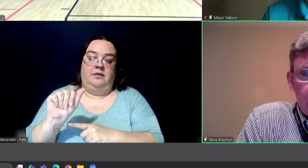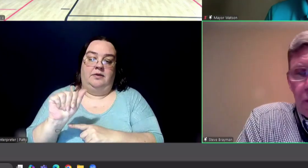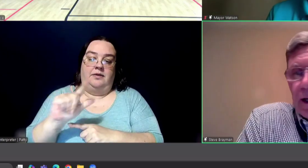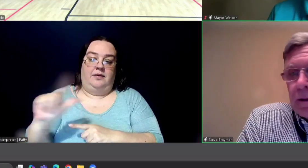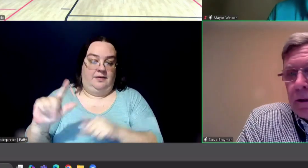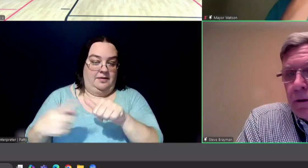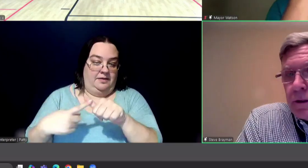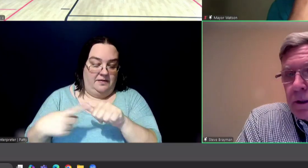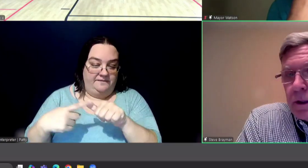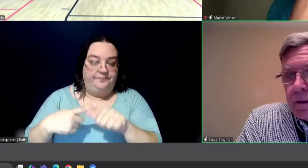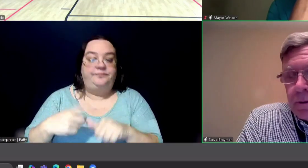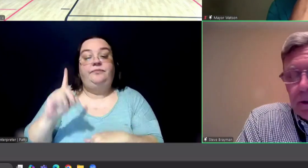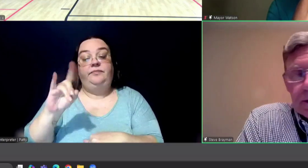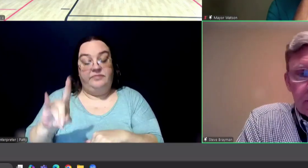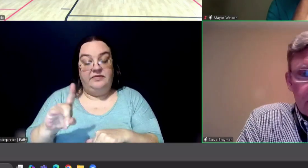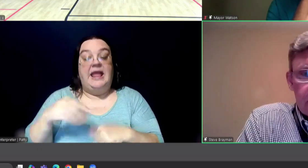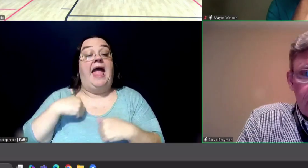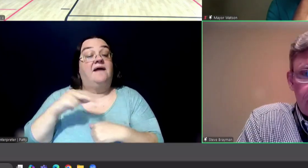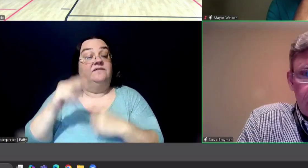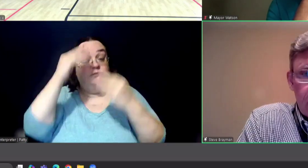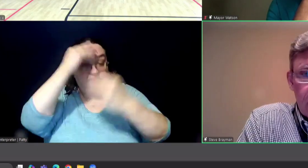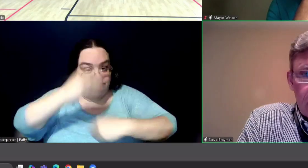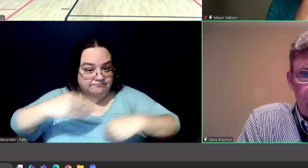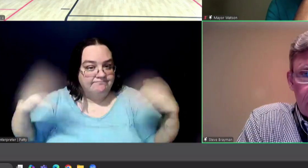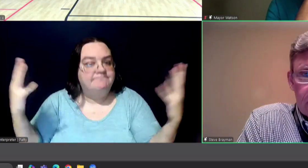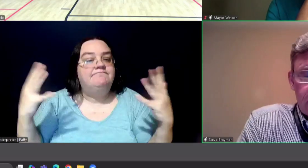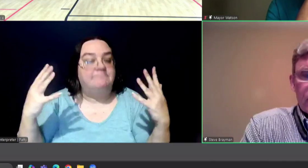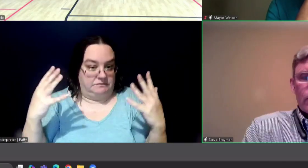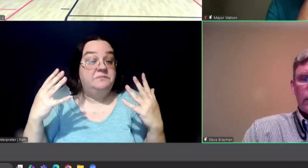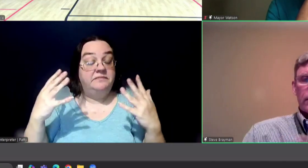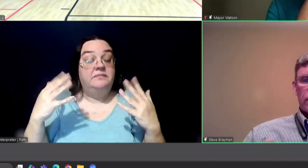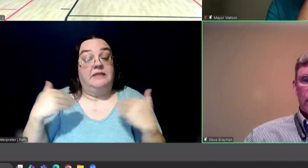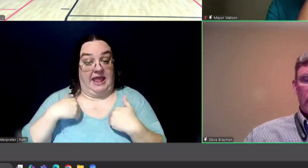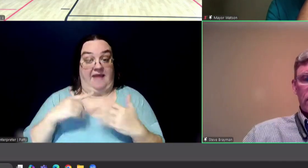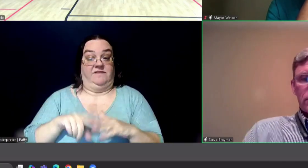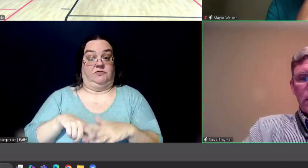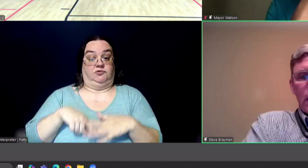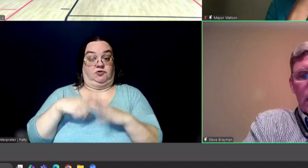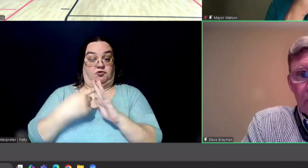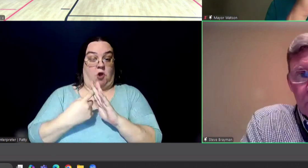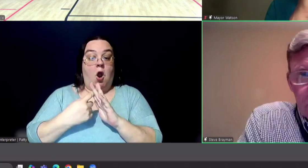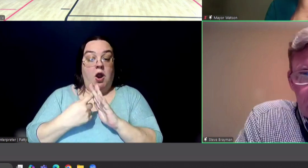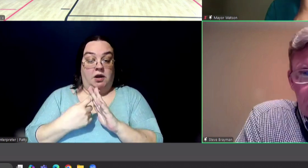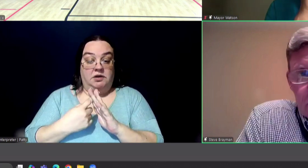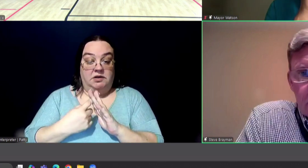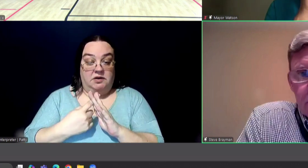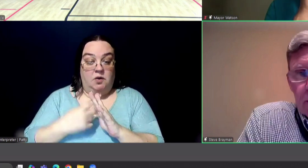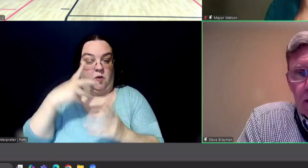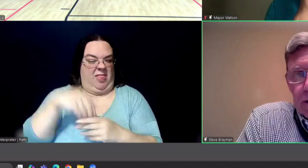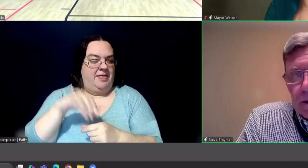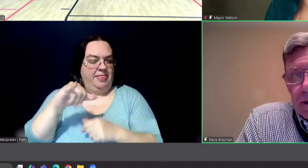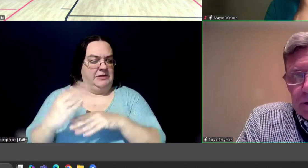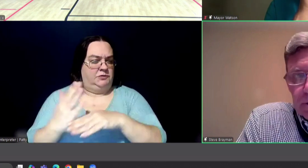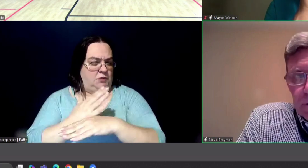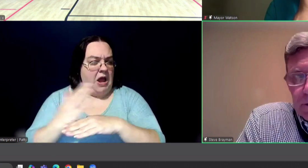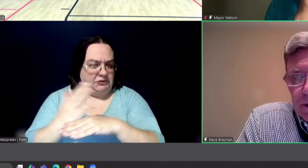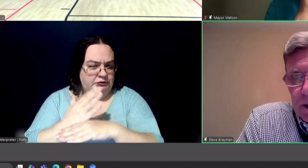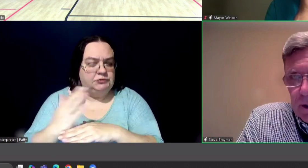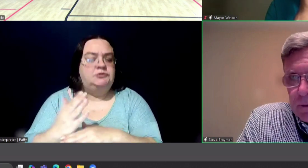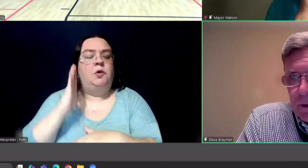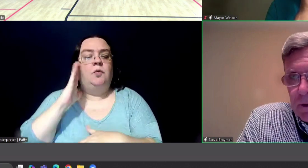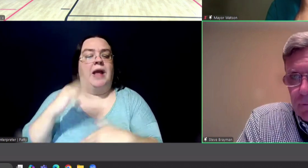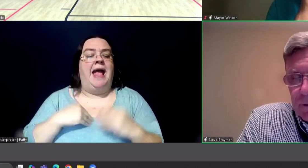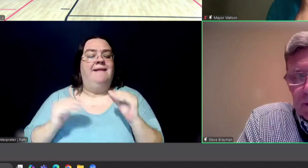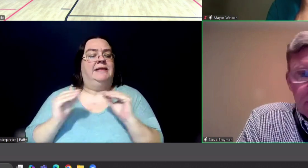We did put out a news and announcement that does have a starting within this range, We will put out an additional news